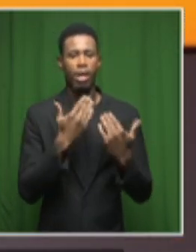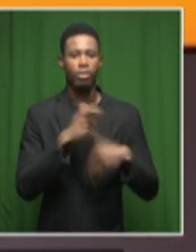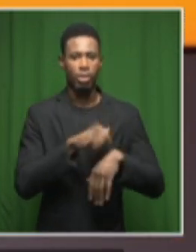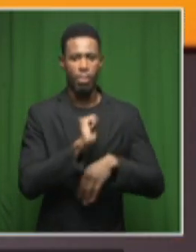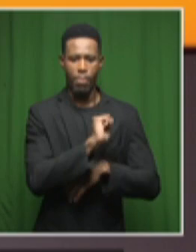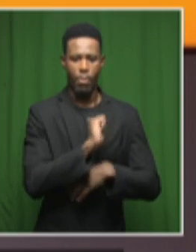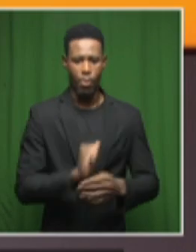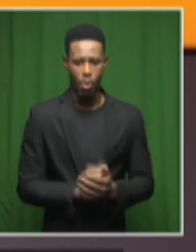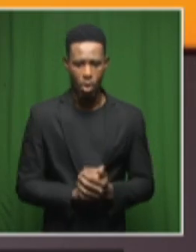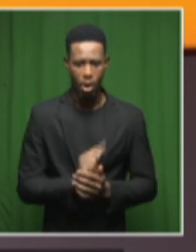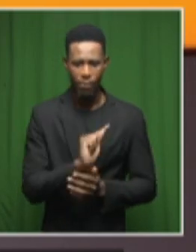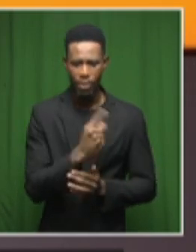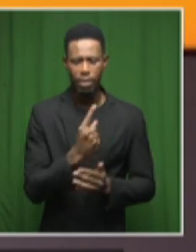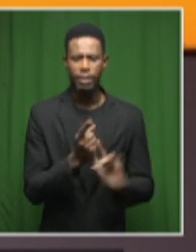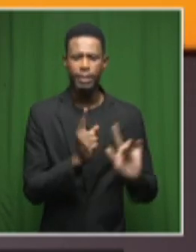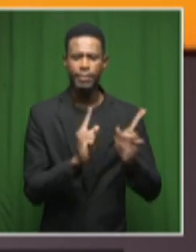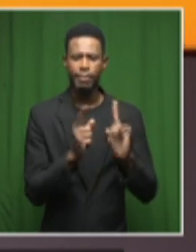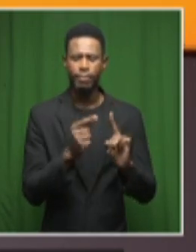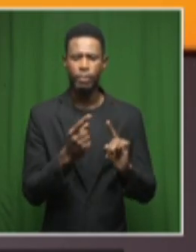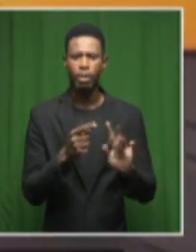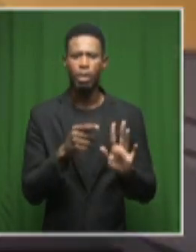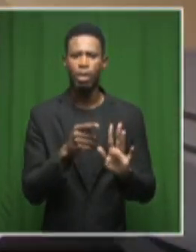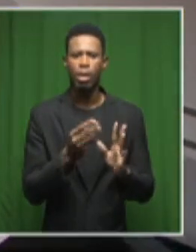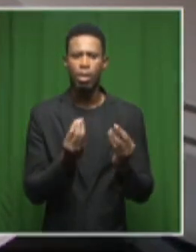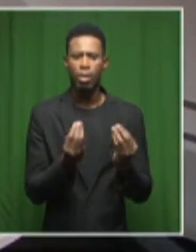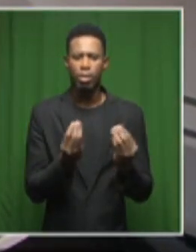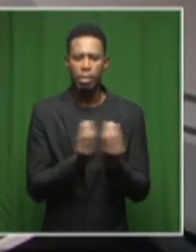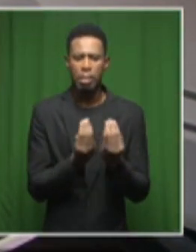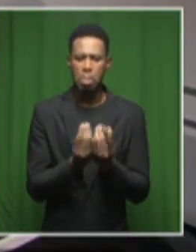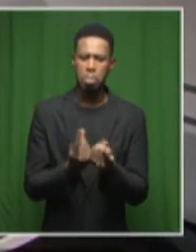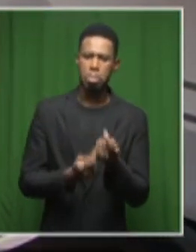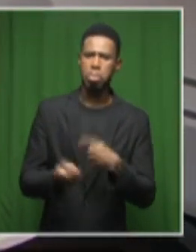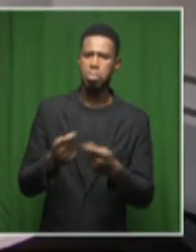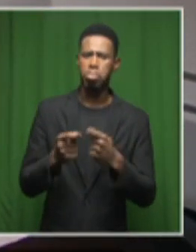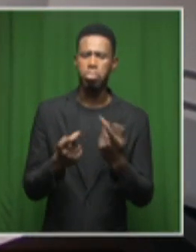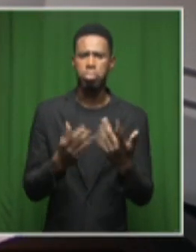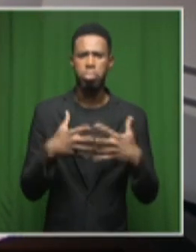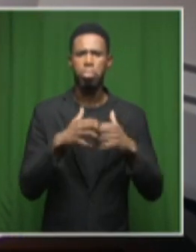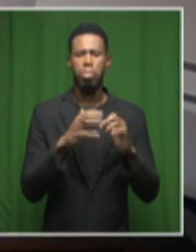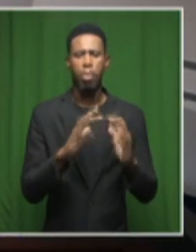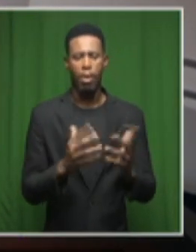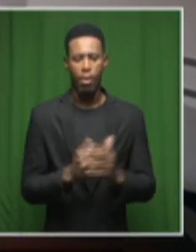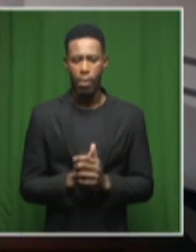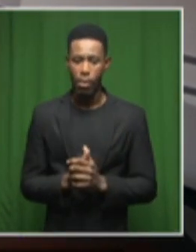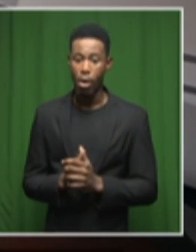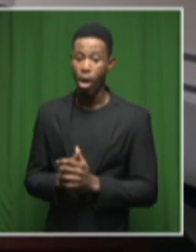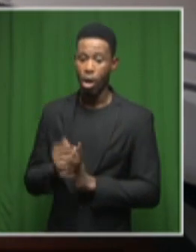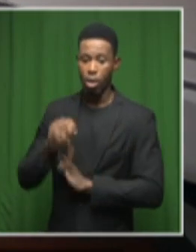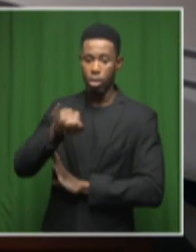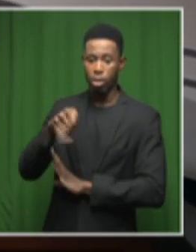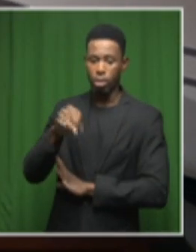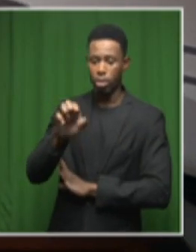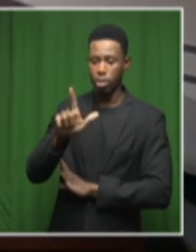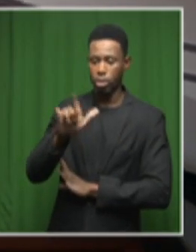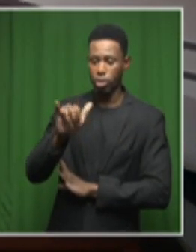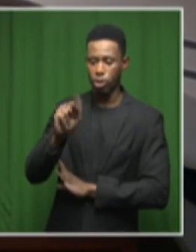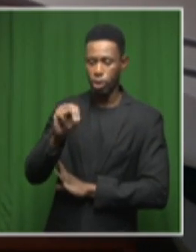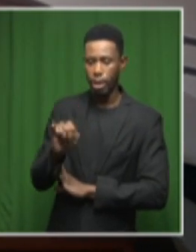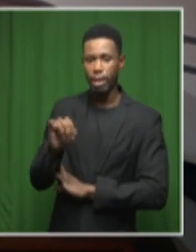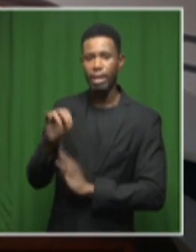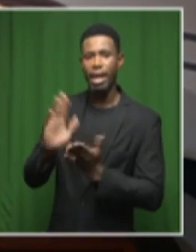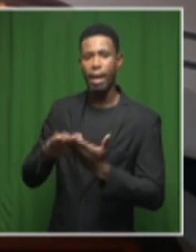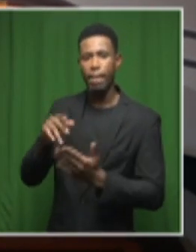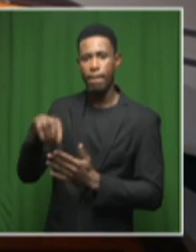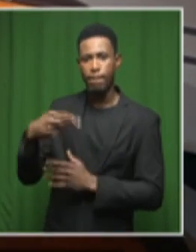First of all, let's talk about the auction and how this was conceptualized. Lerato? Jeleni Phindi's got its roots from